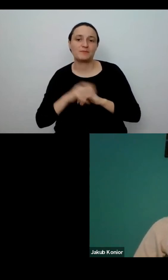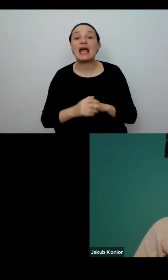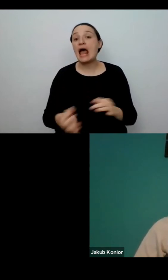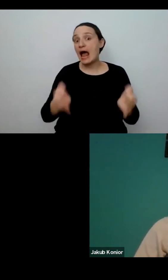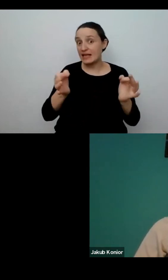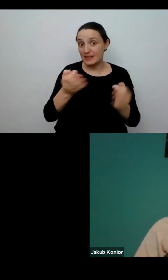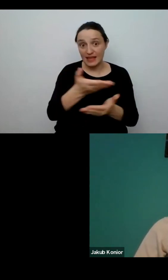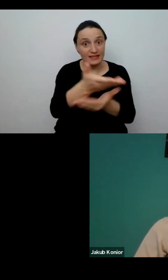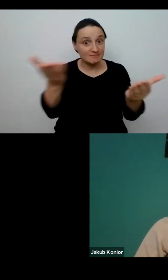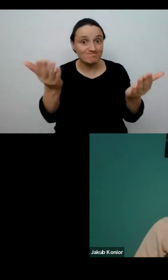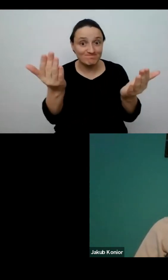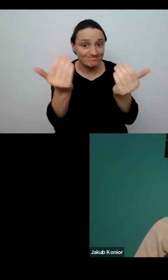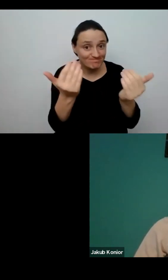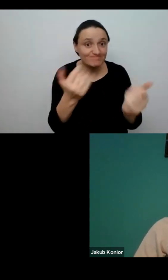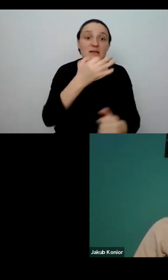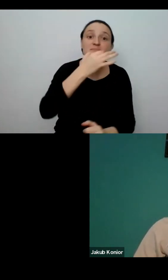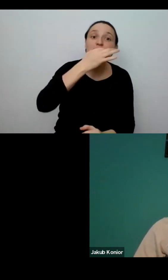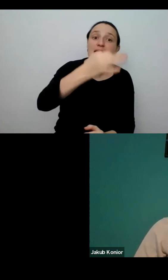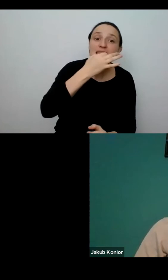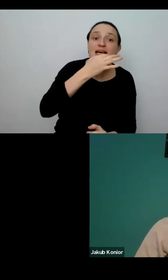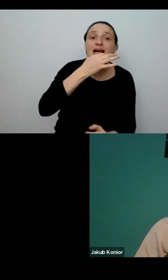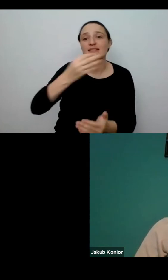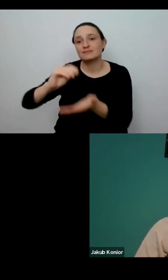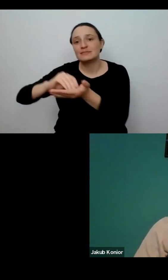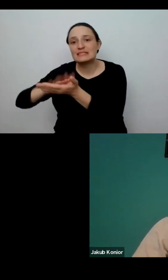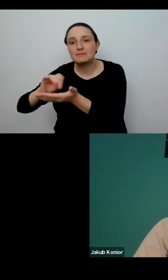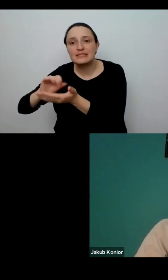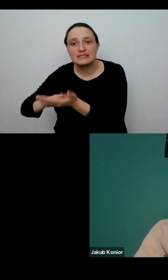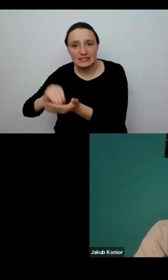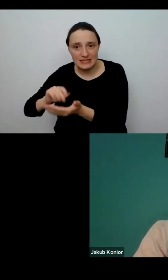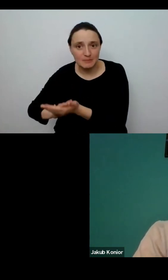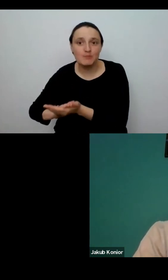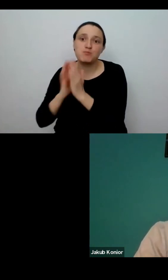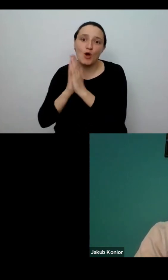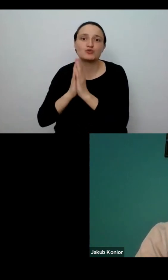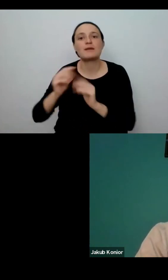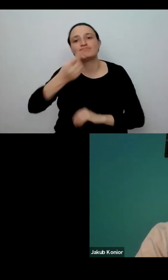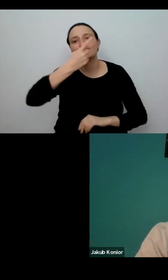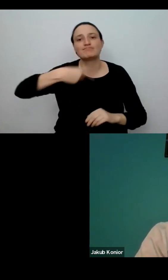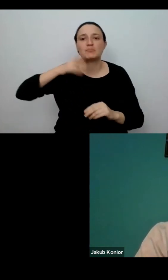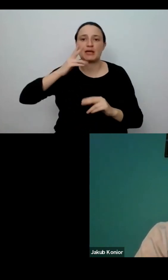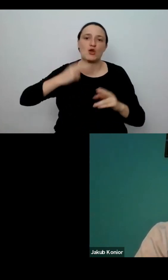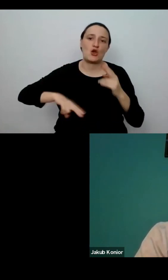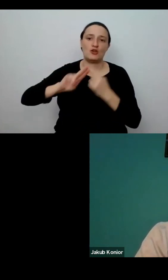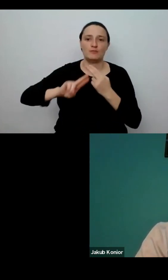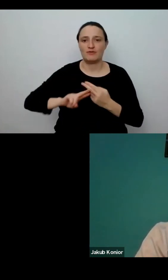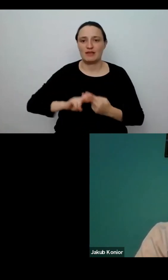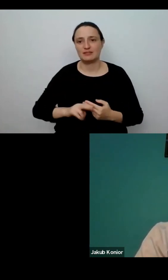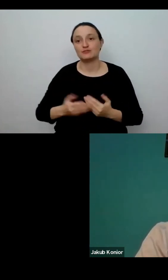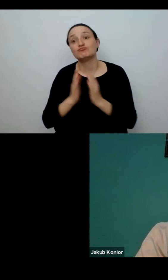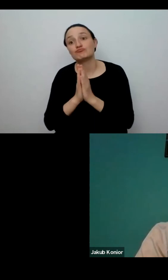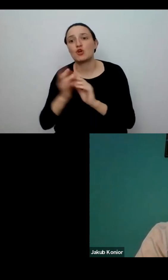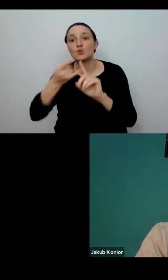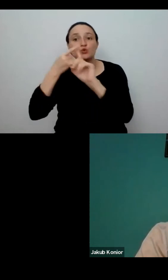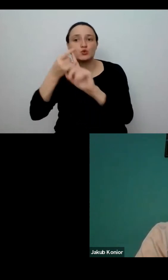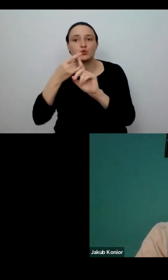participants to ask questions to our lecturer. So if anyone has any questions, please post them on Zoom chat, either